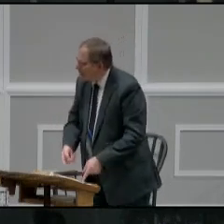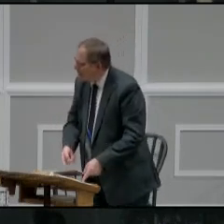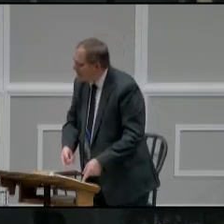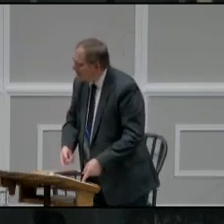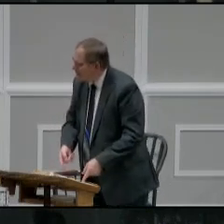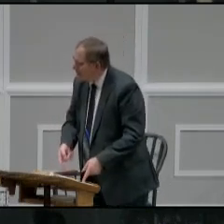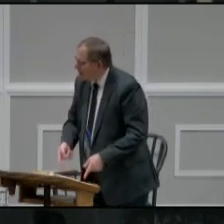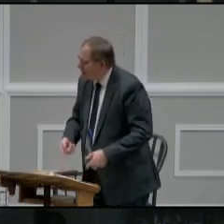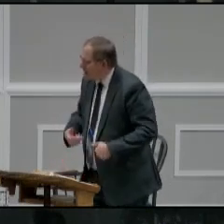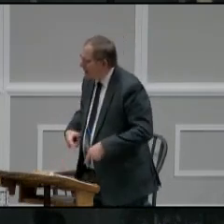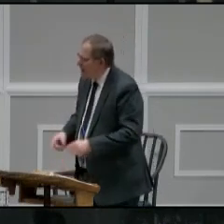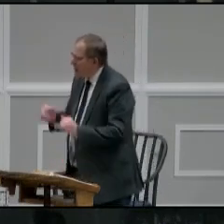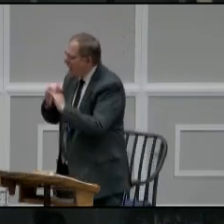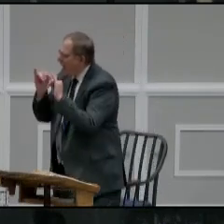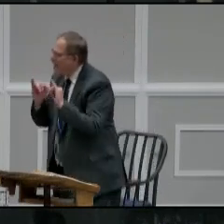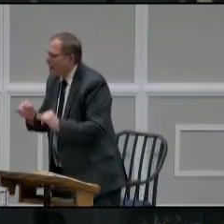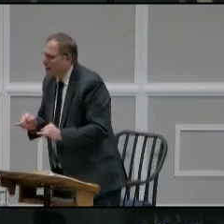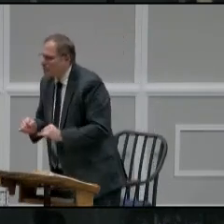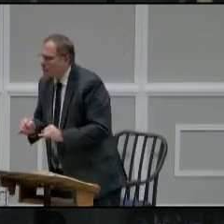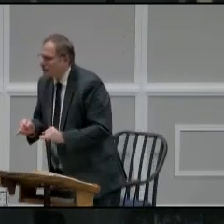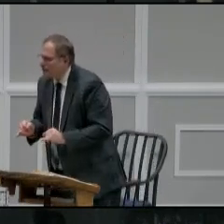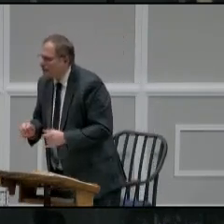idolatry is still very much alive and well today.